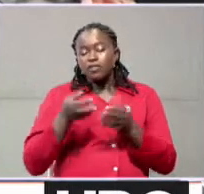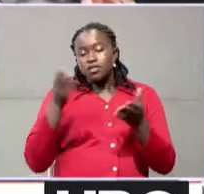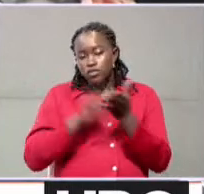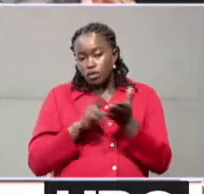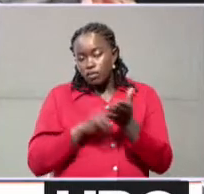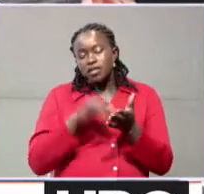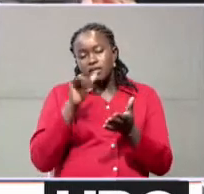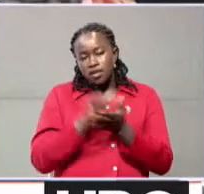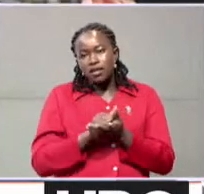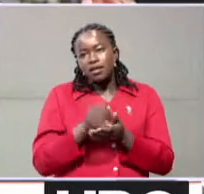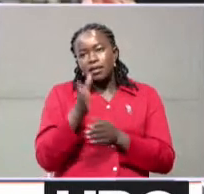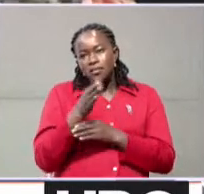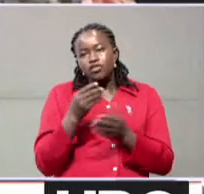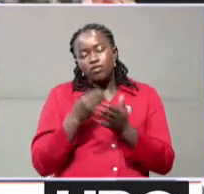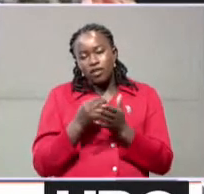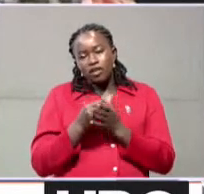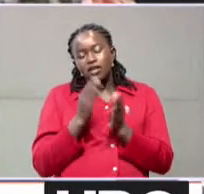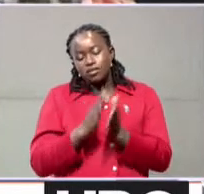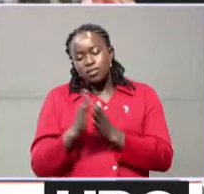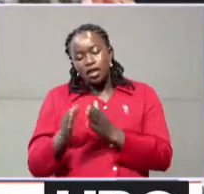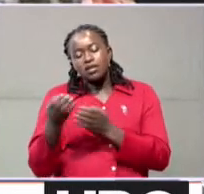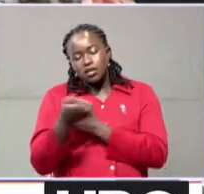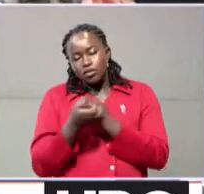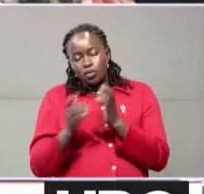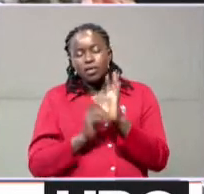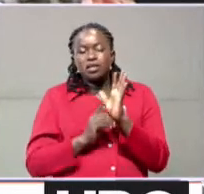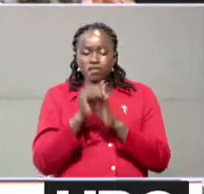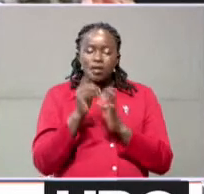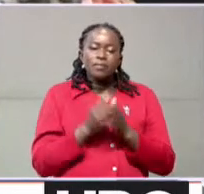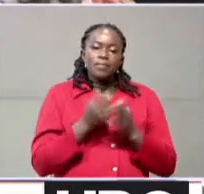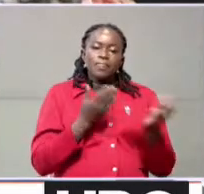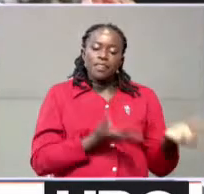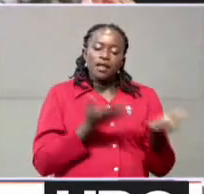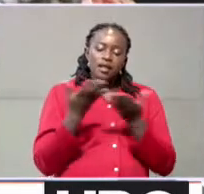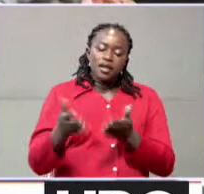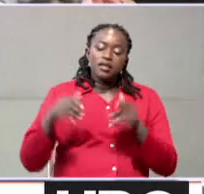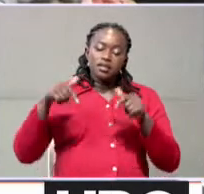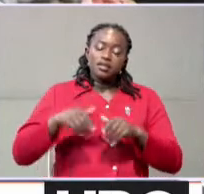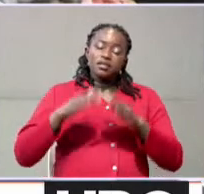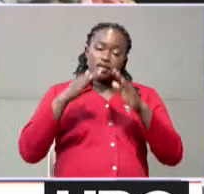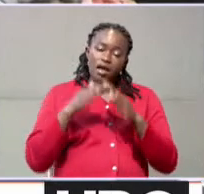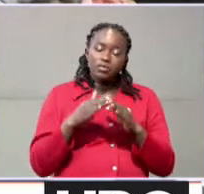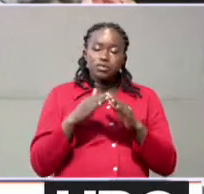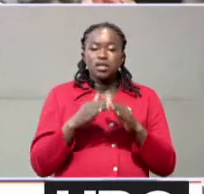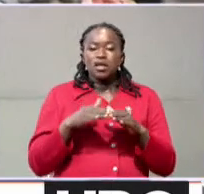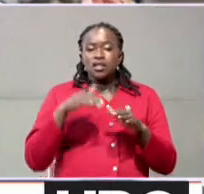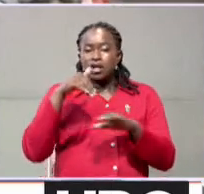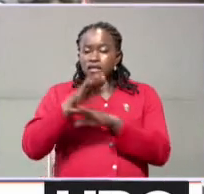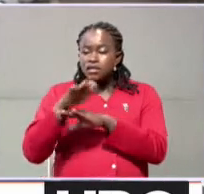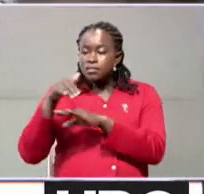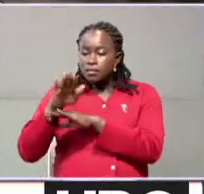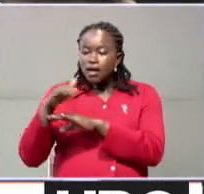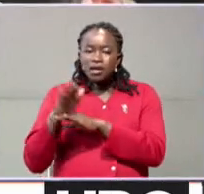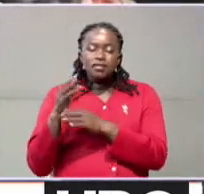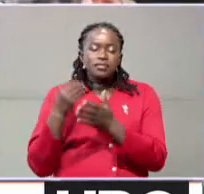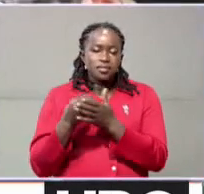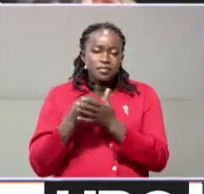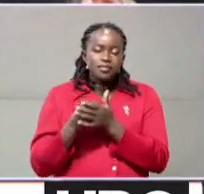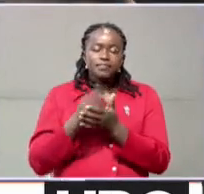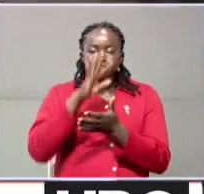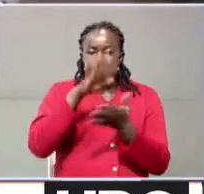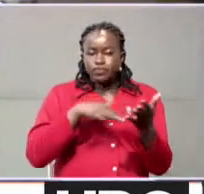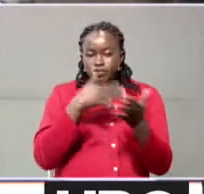that the minister of finance planning and economic development lays before this house the disbursement schedule for the paris